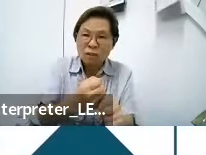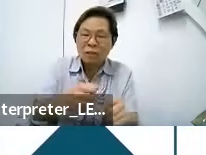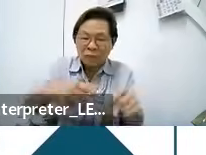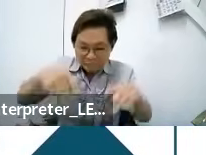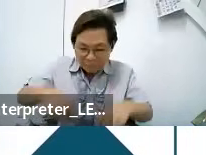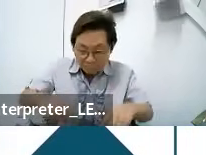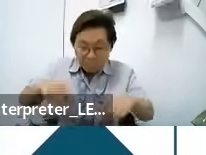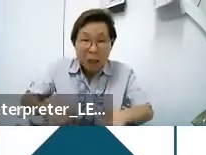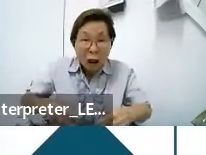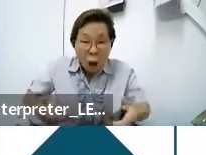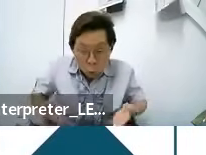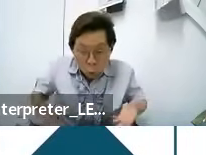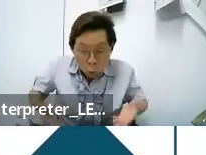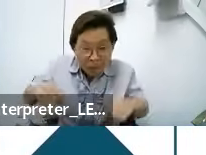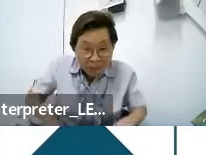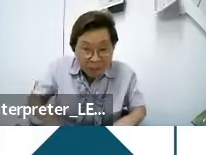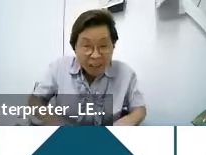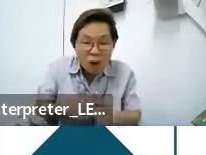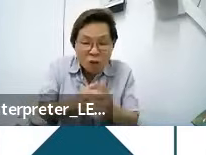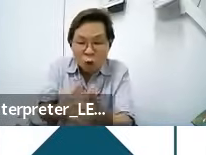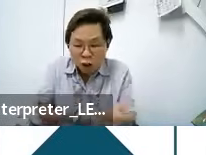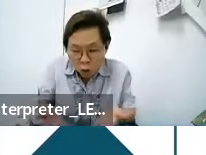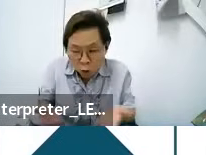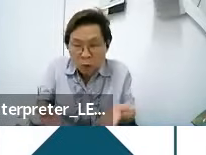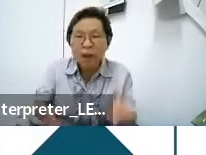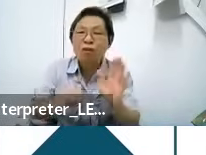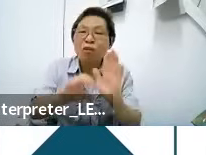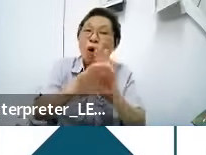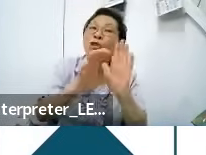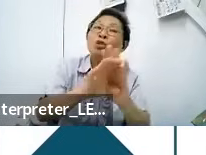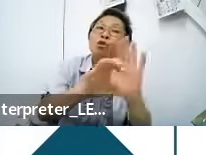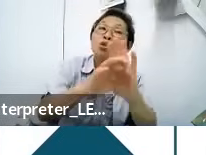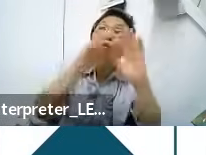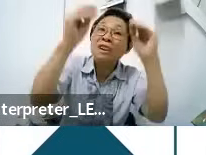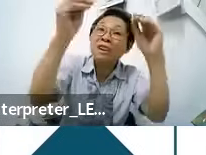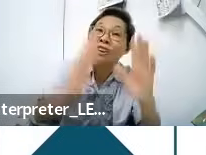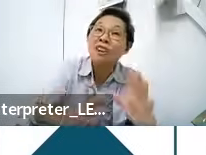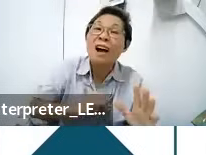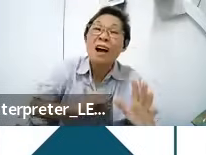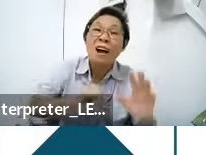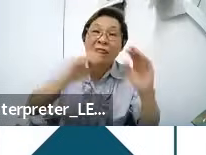context. Let's say for the teacher, I